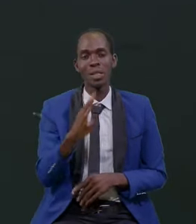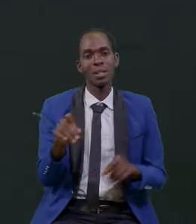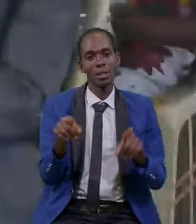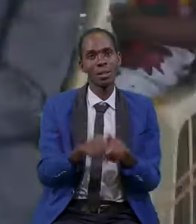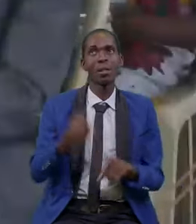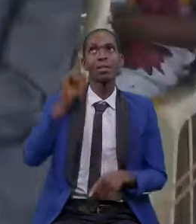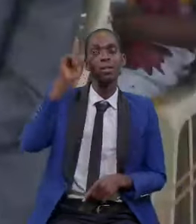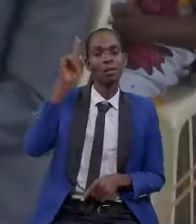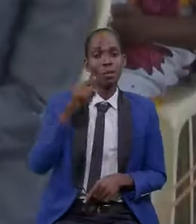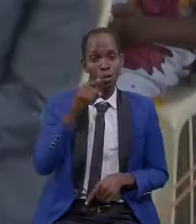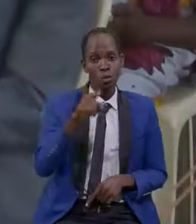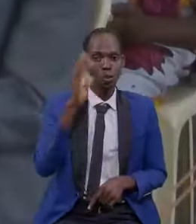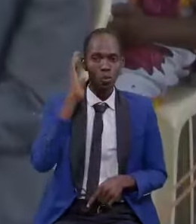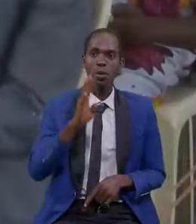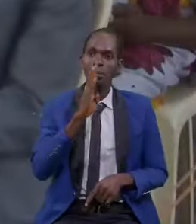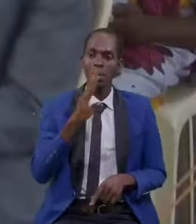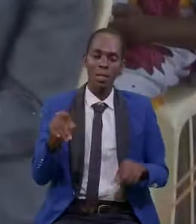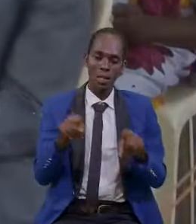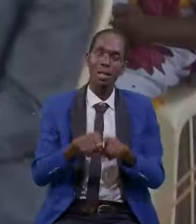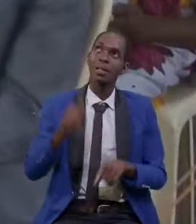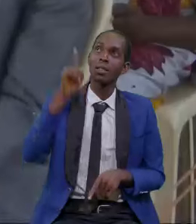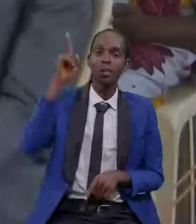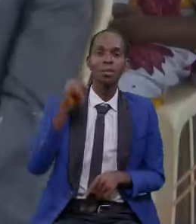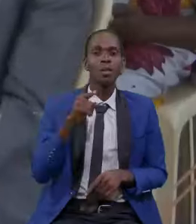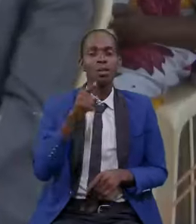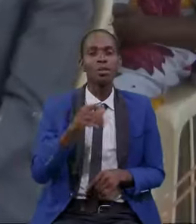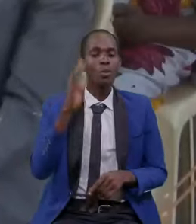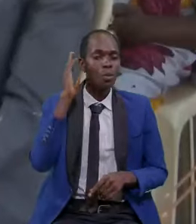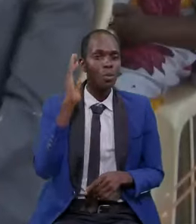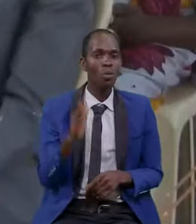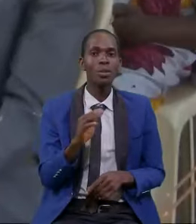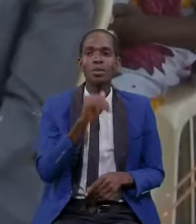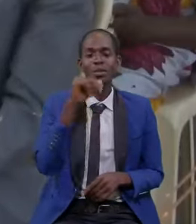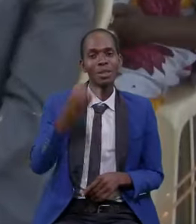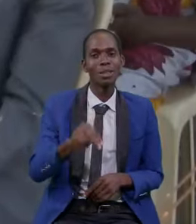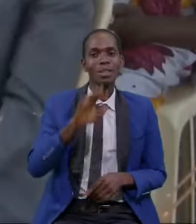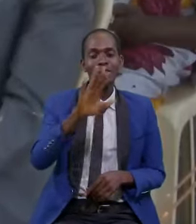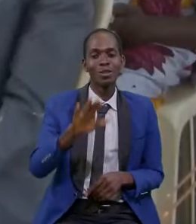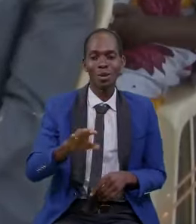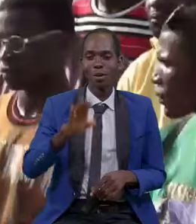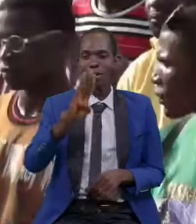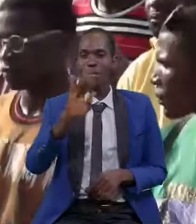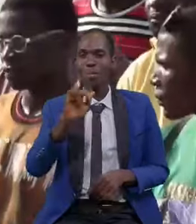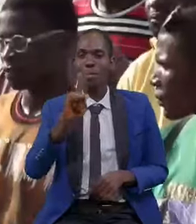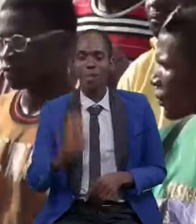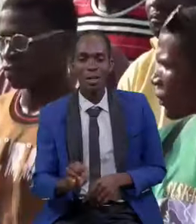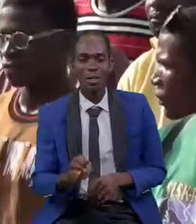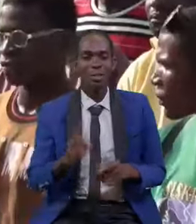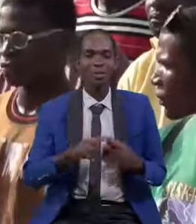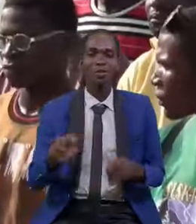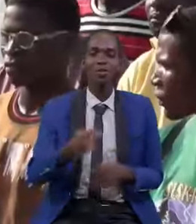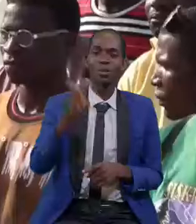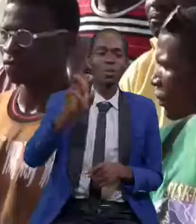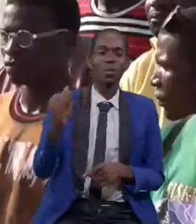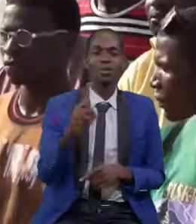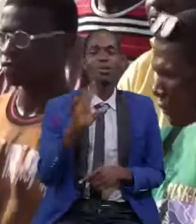like him. You'll not need your tricycle to go anywhere. You'll not need your vehicle to go anywhere. You'll